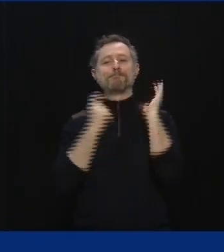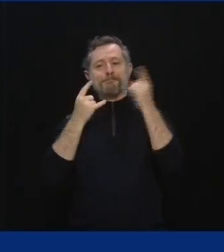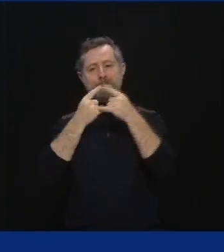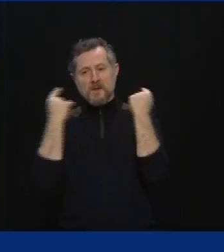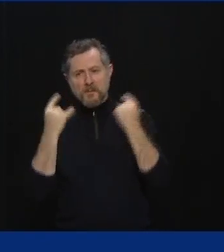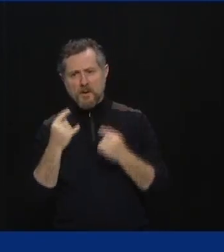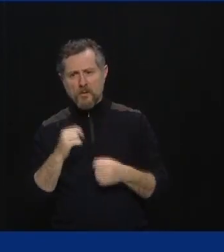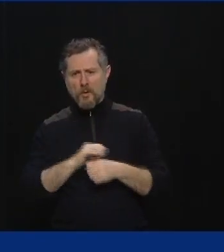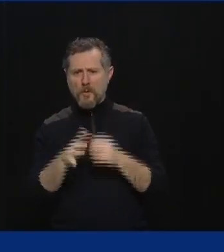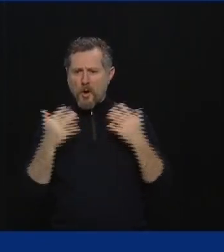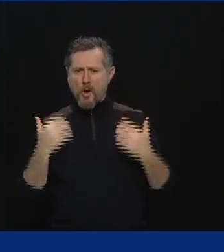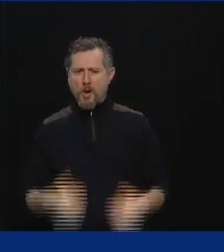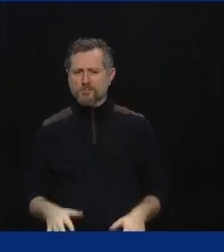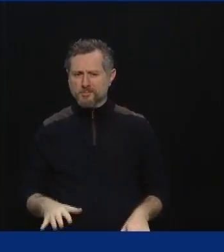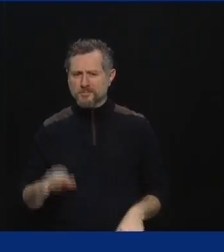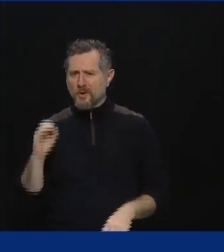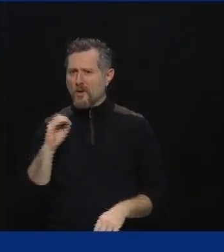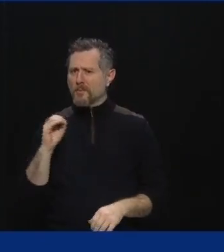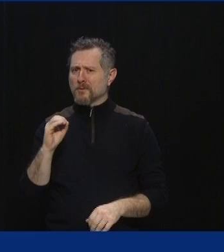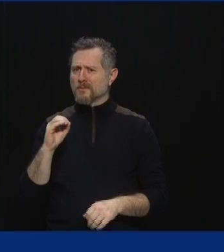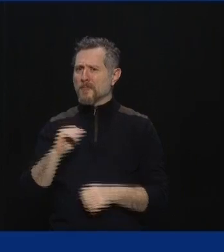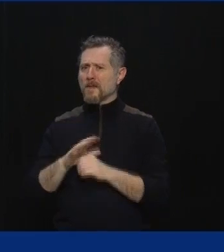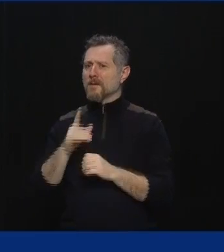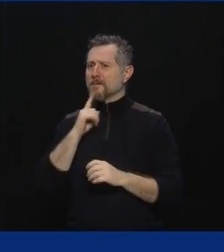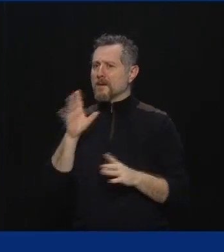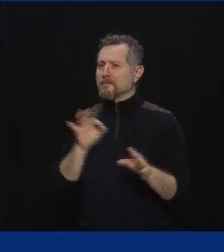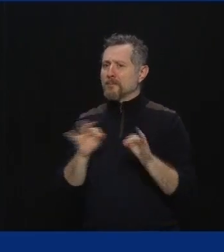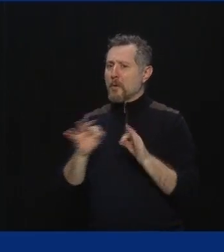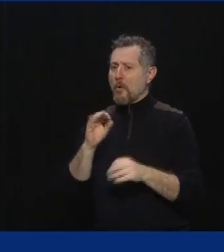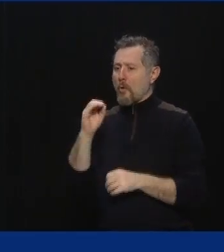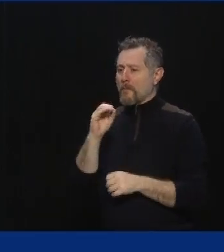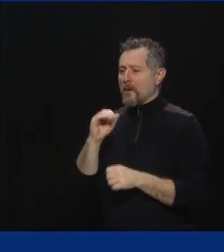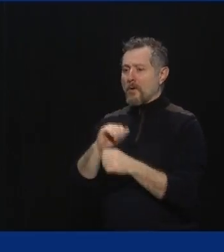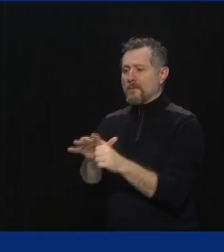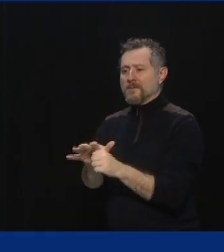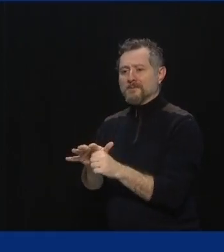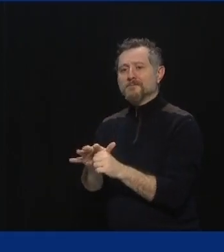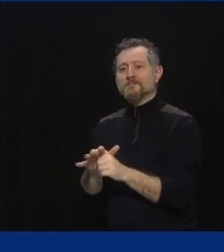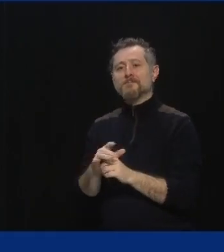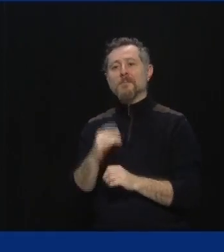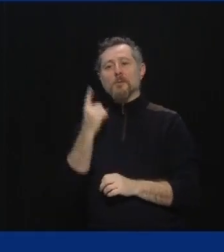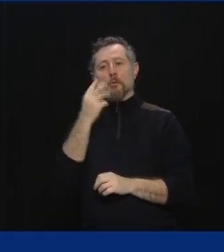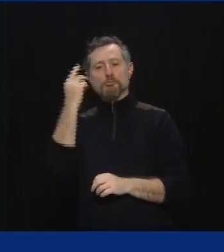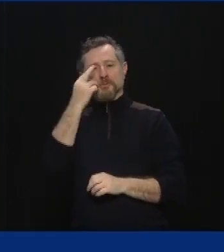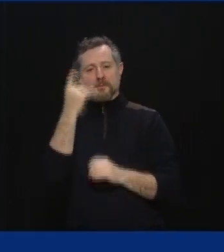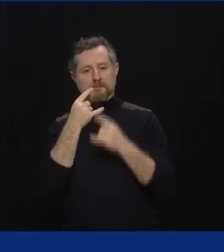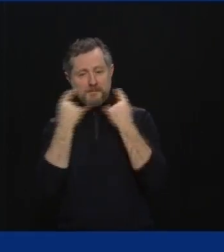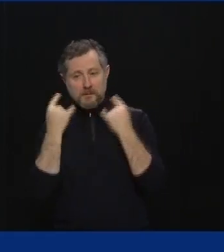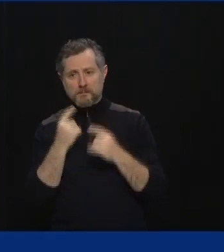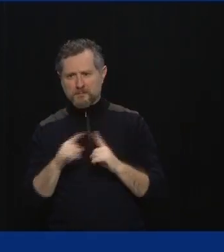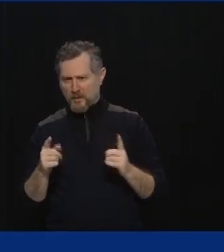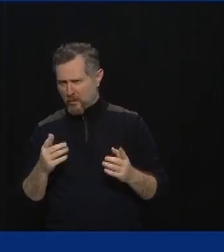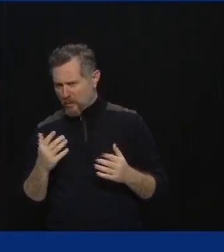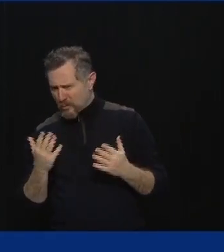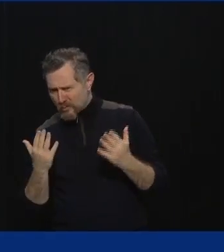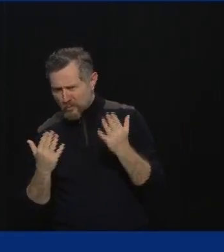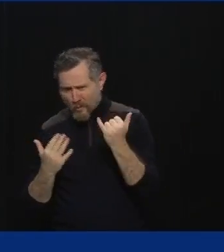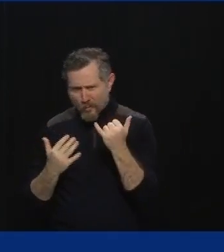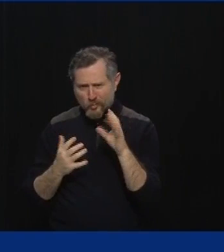wasn't mentioned in the explanation for it. I'm just curious about the thought process